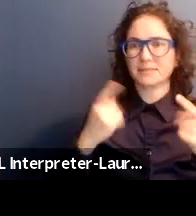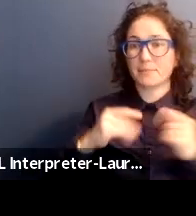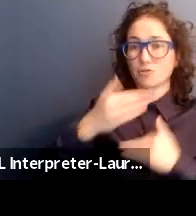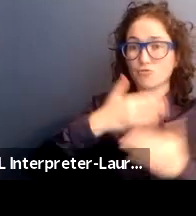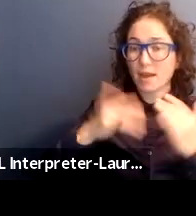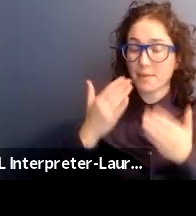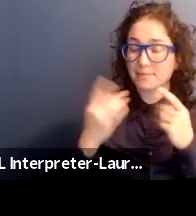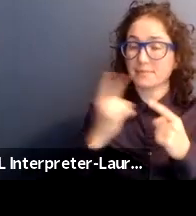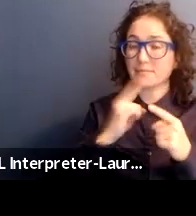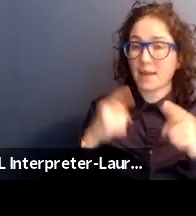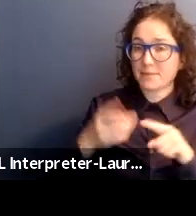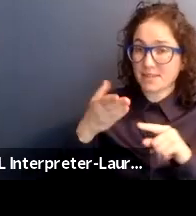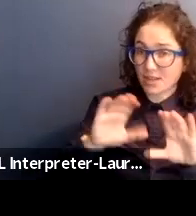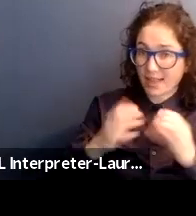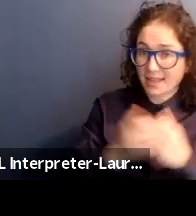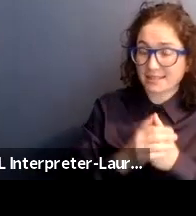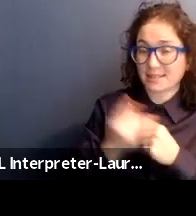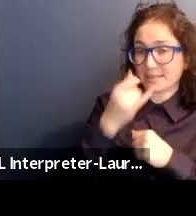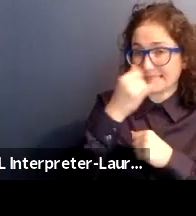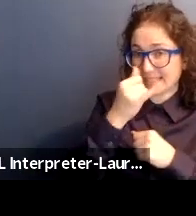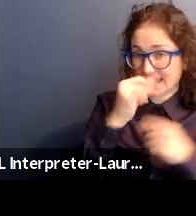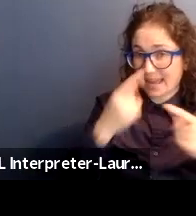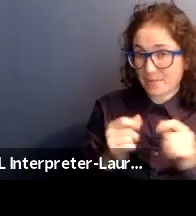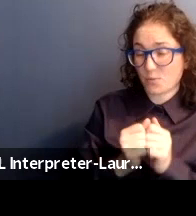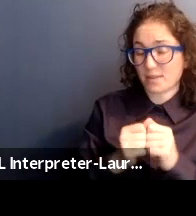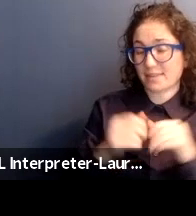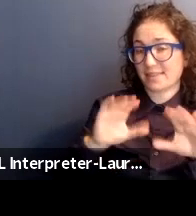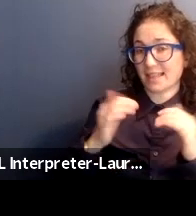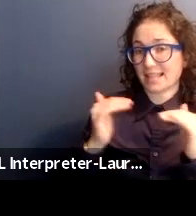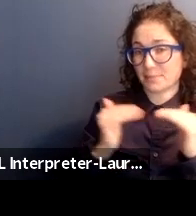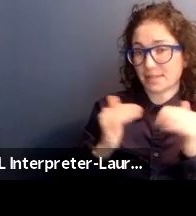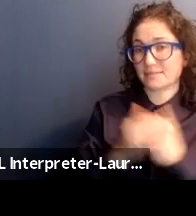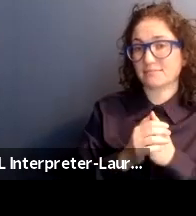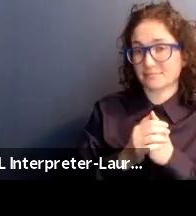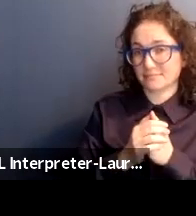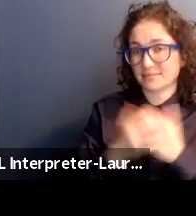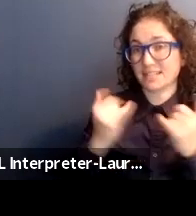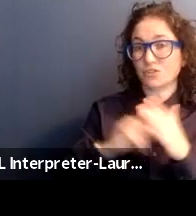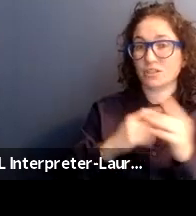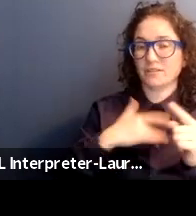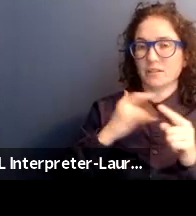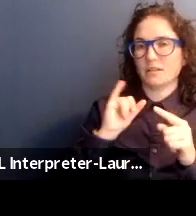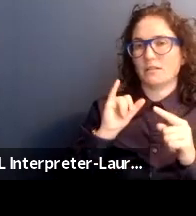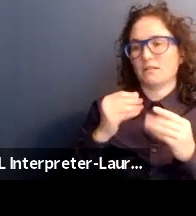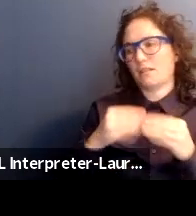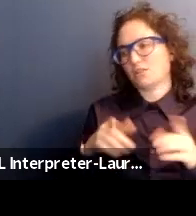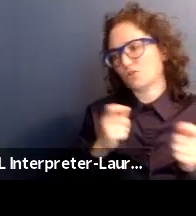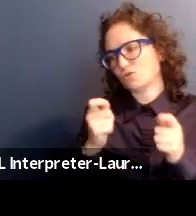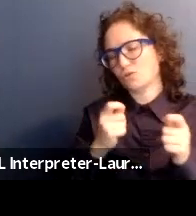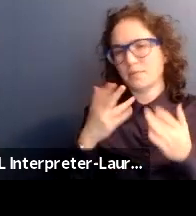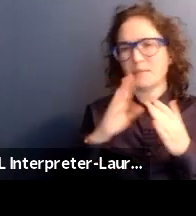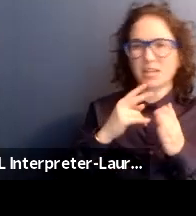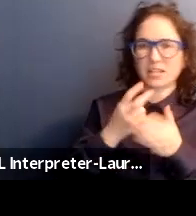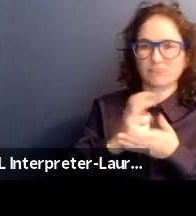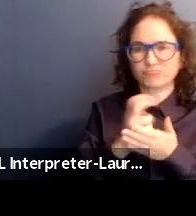happening in class or something silly just happened with a classmate. And so now you're starting to feel some loss of control, maybe have the wiggles or the